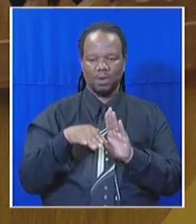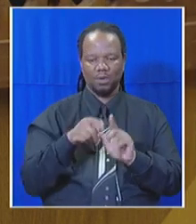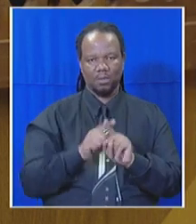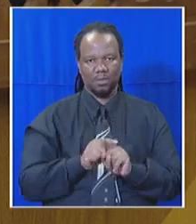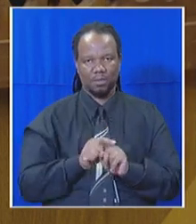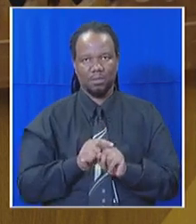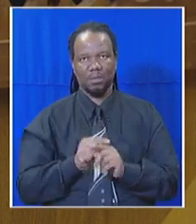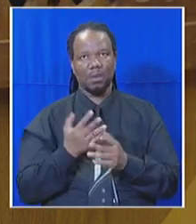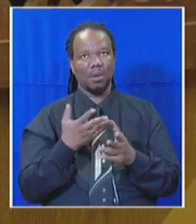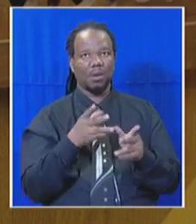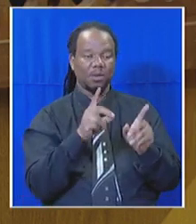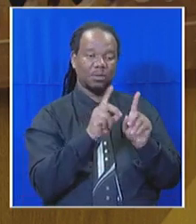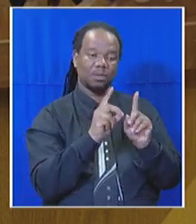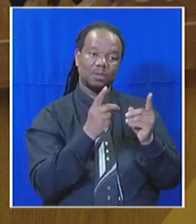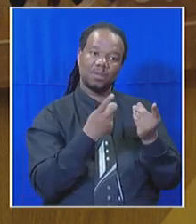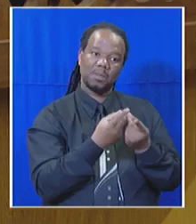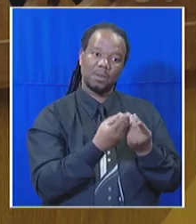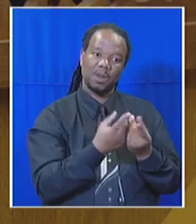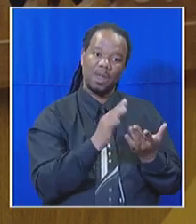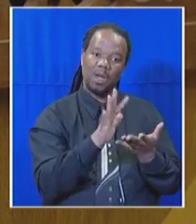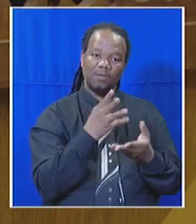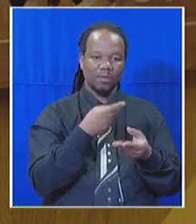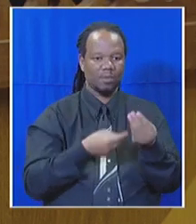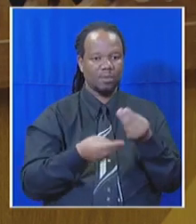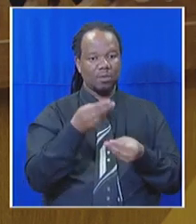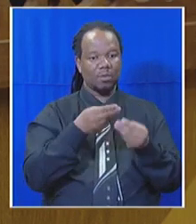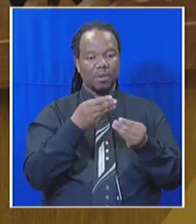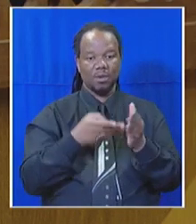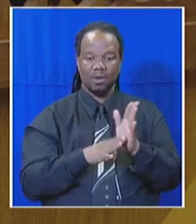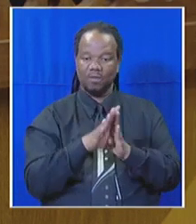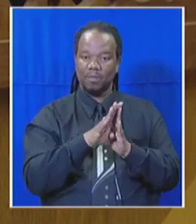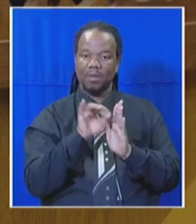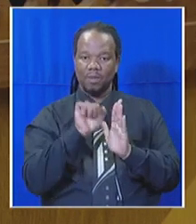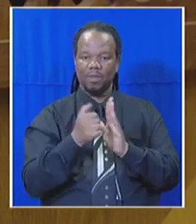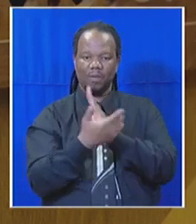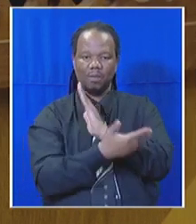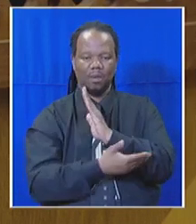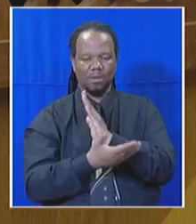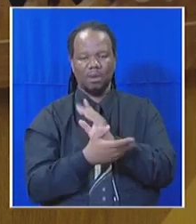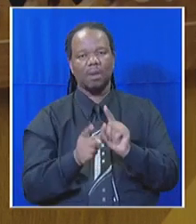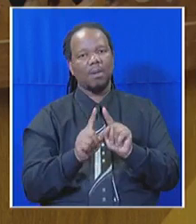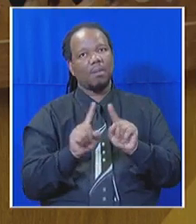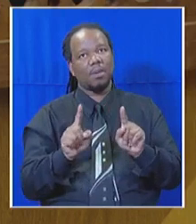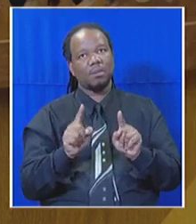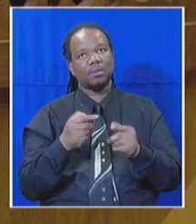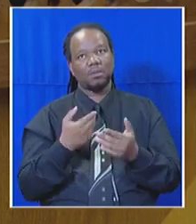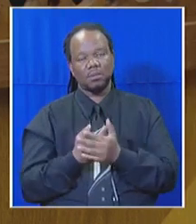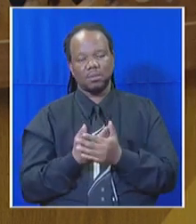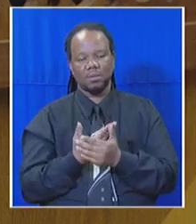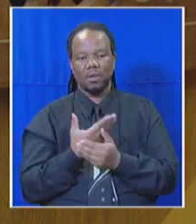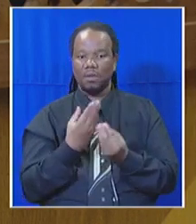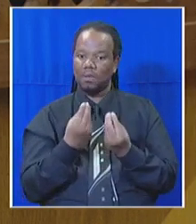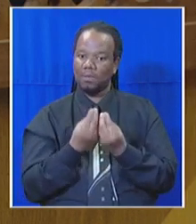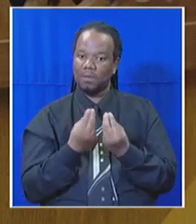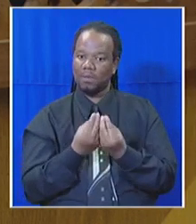whether this department has been successful in increasing economic development in this country it really has been shown to have failed miserably if we look at our